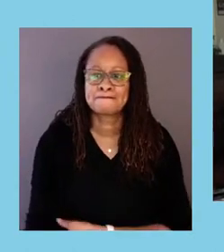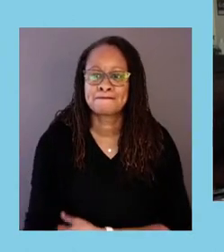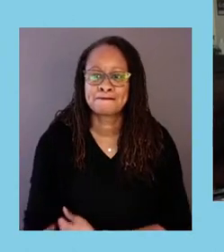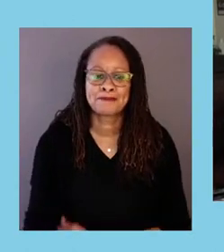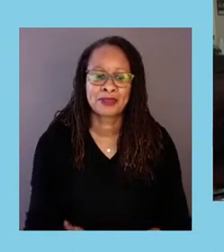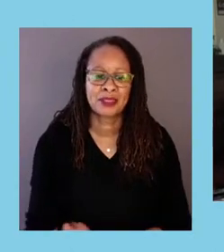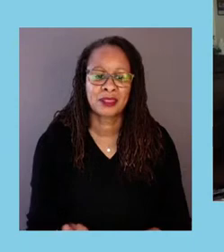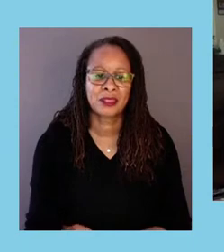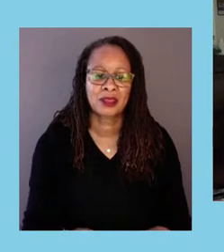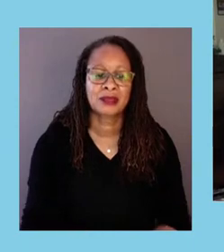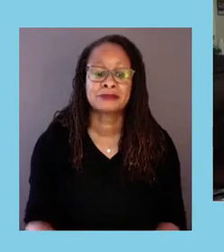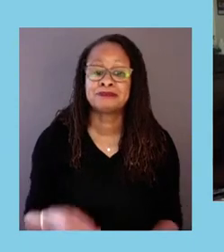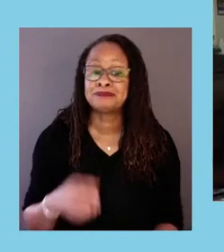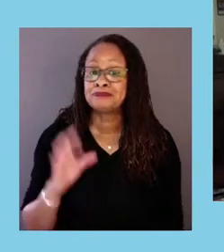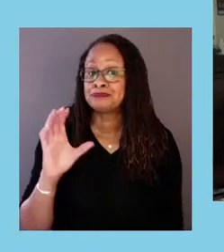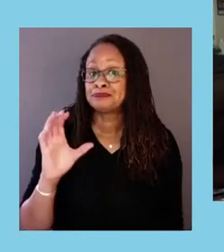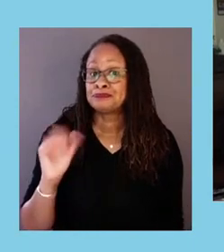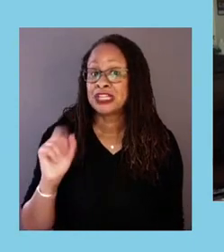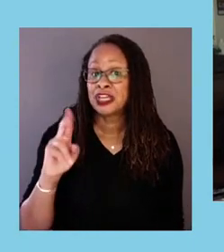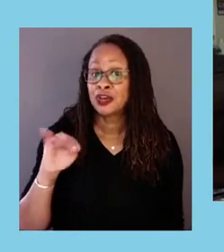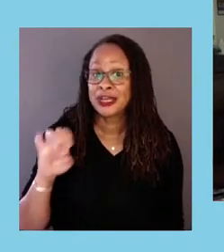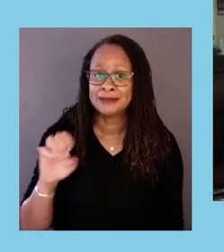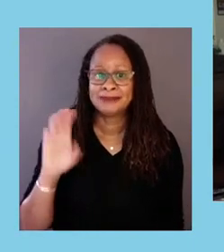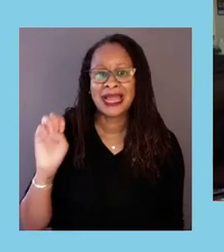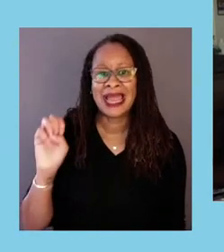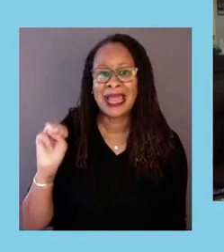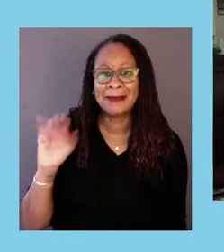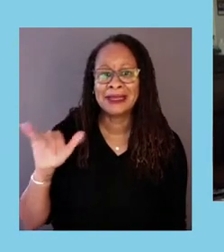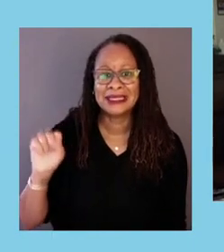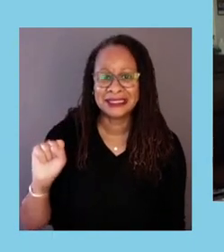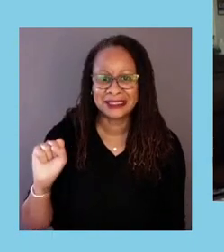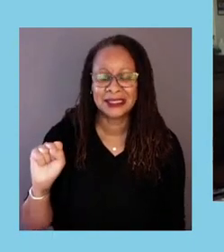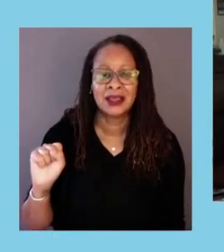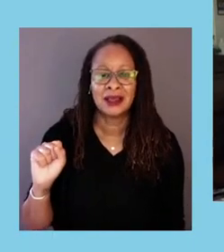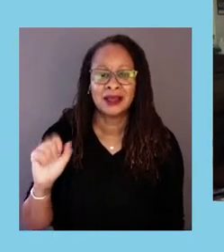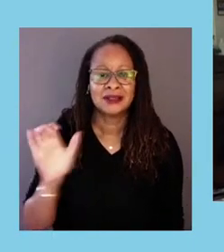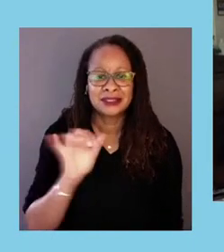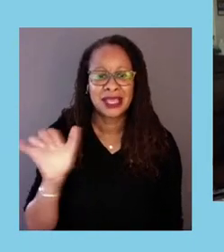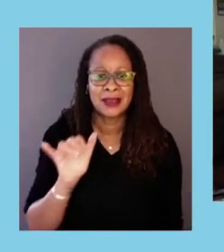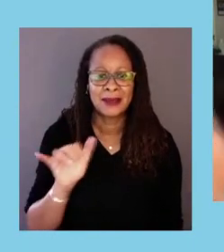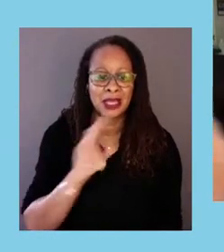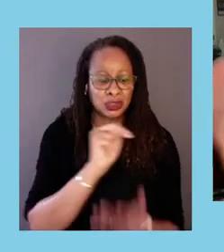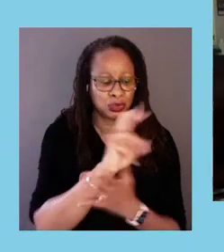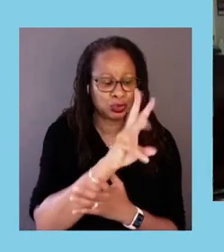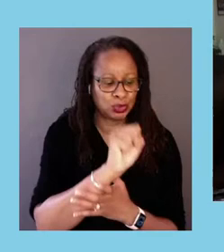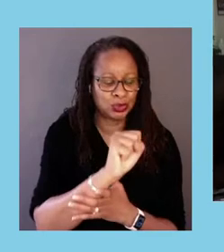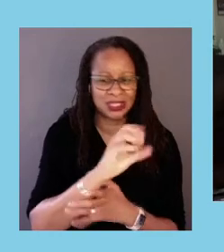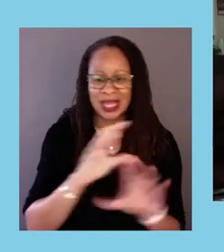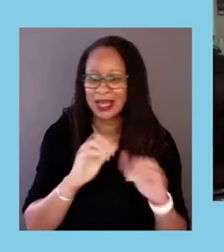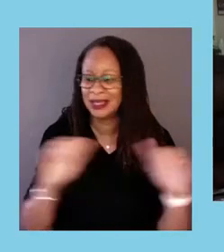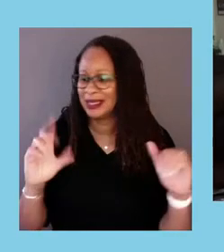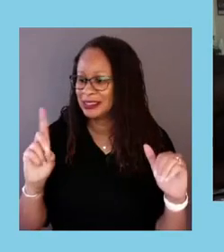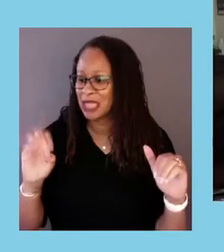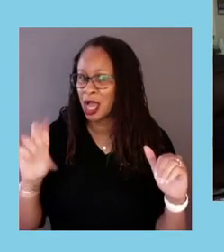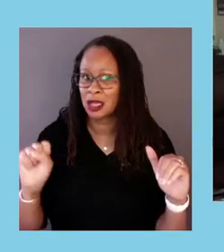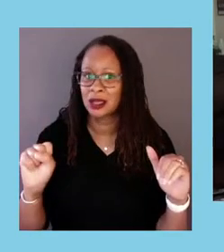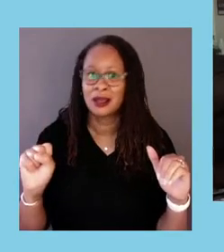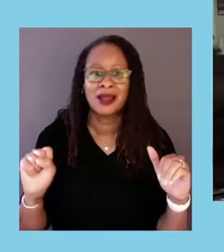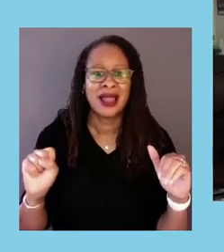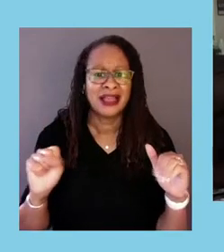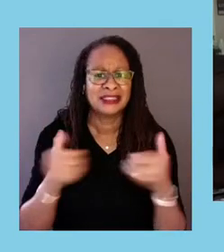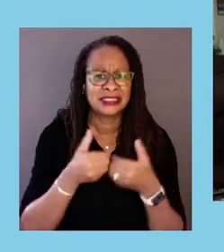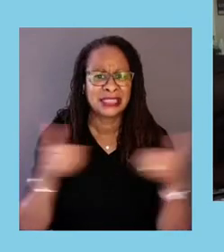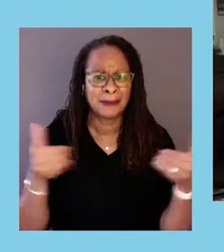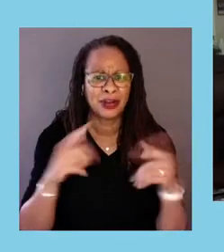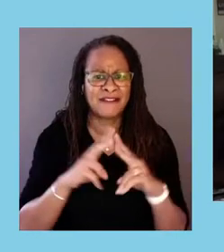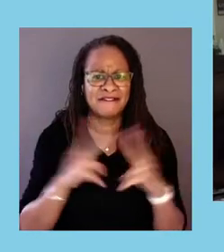I was going to say the Emmys does that too, right? You have the news and documentary Emmys, a totally separate and very different ceremony, by the way. I mean,